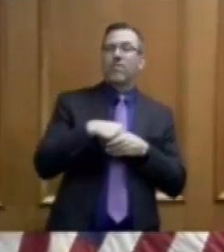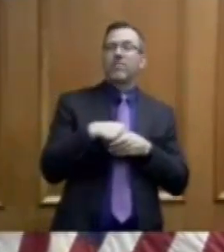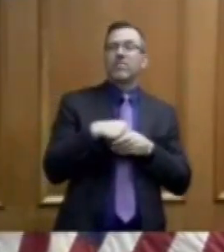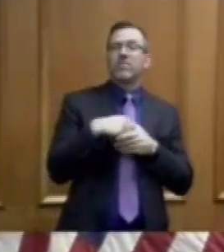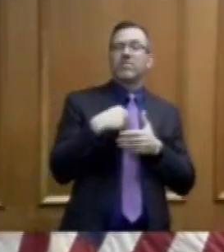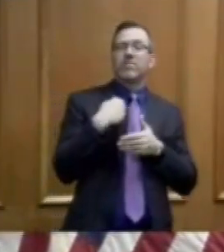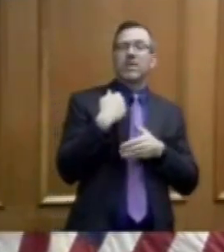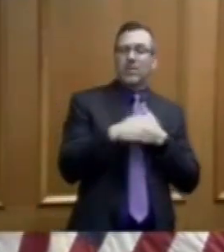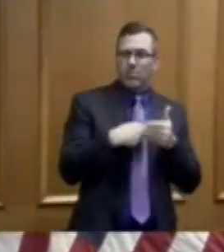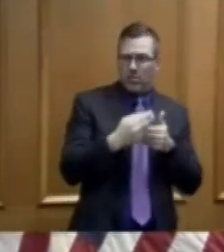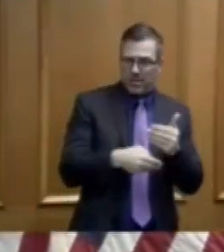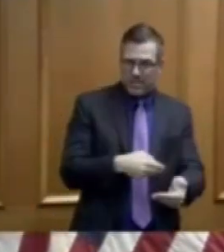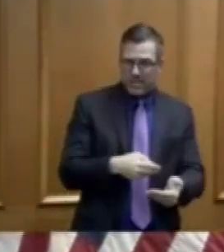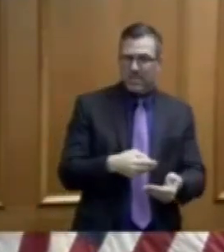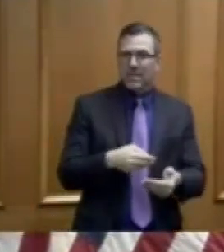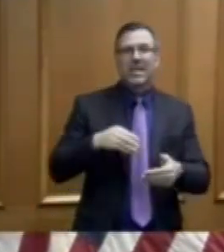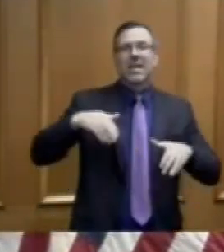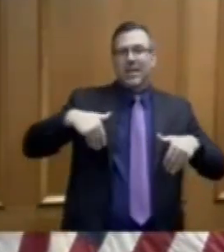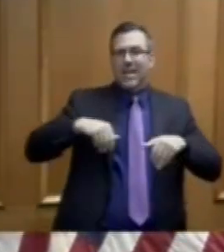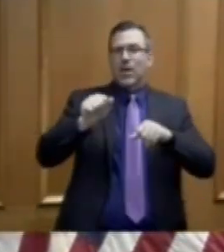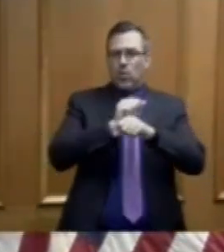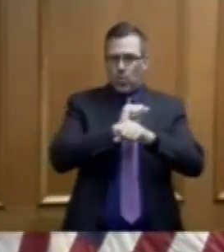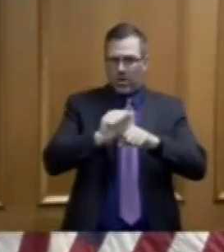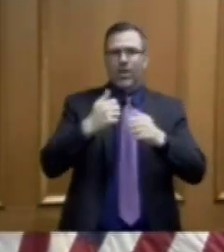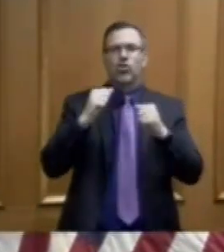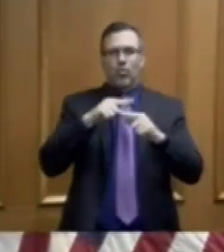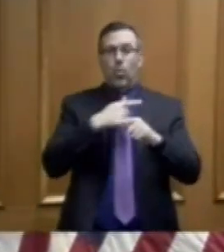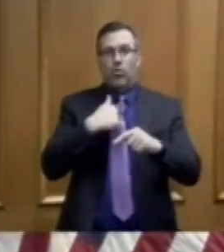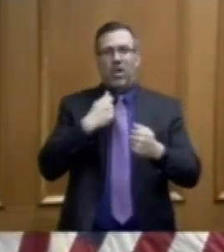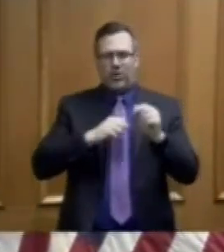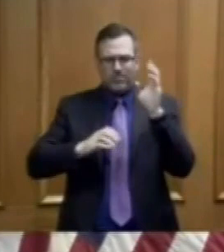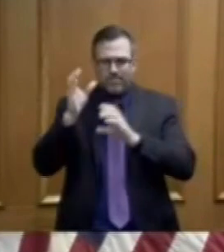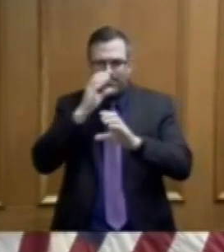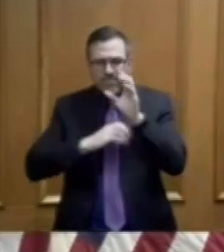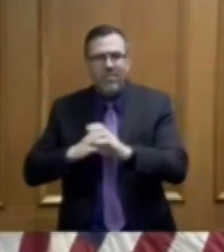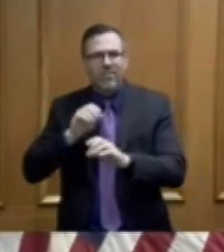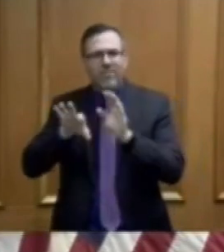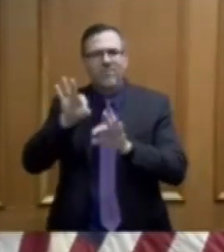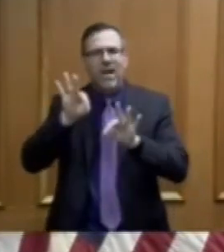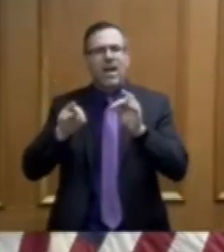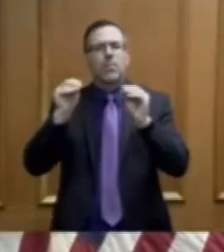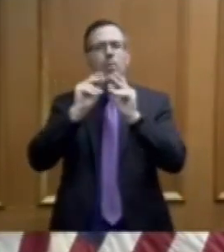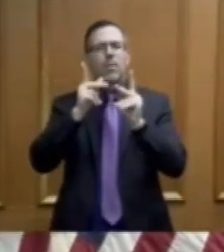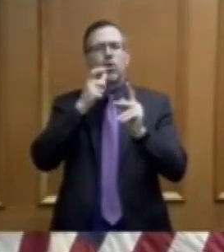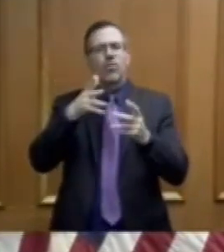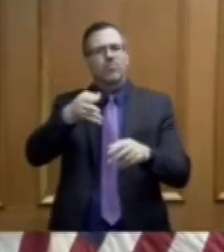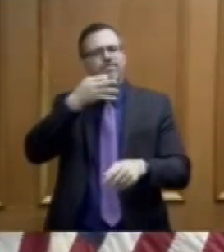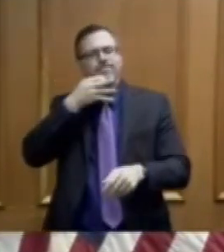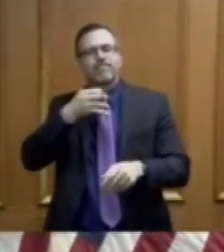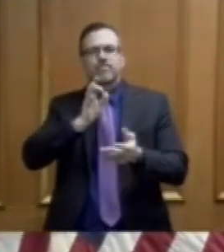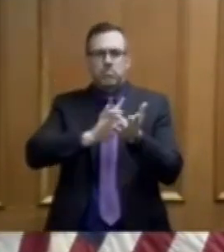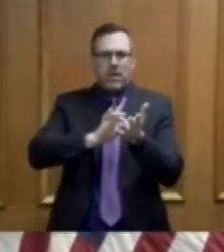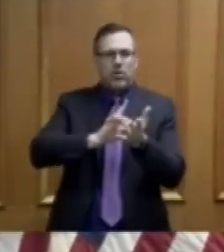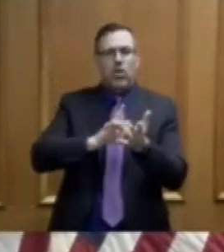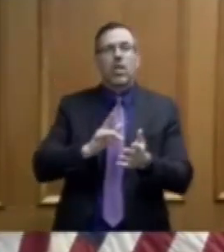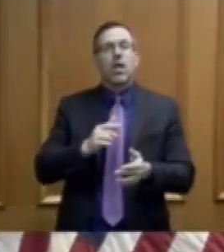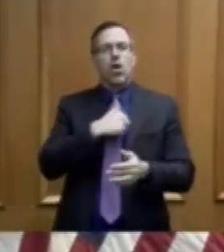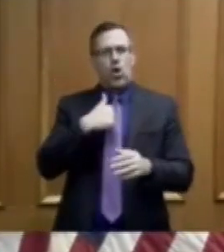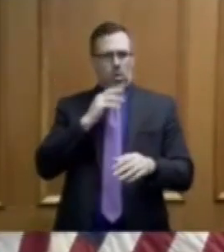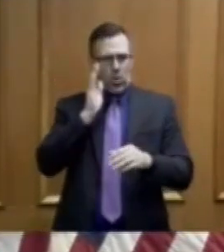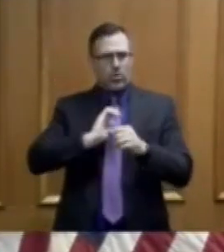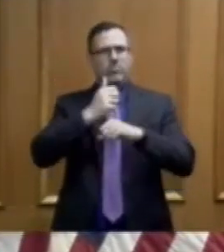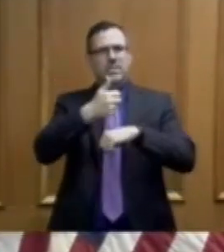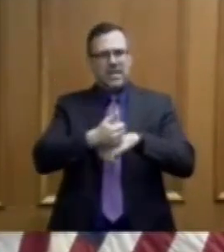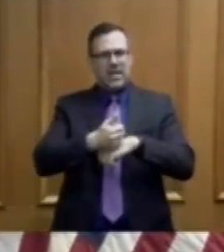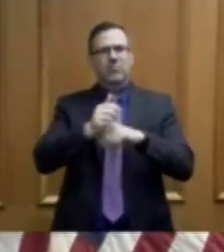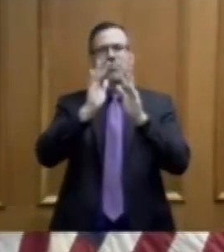force that is out there today. Unified Command is launching a website for you to be able to be a part of our